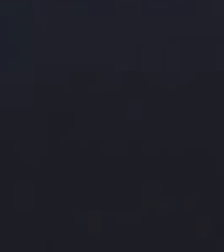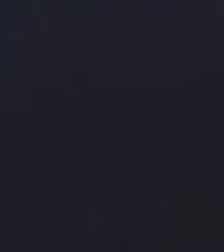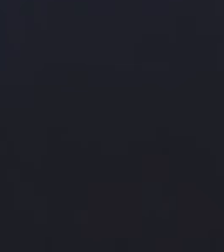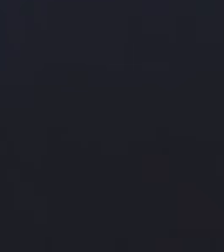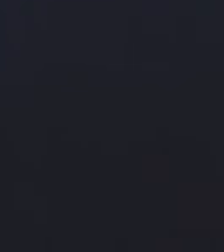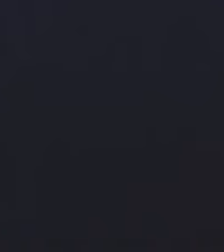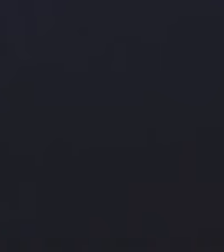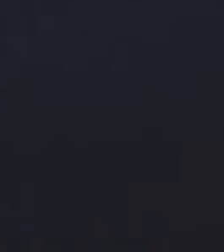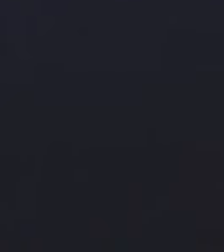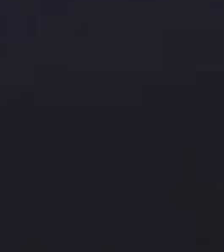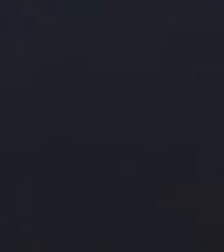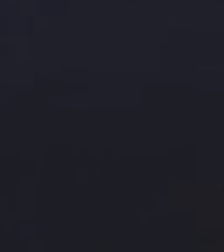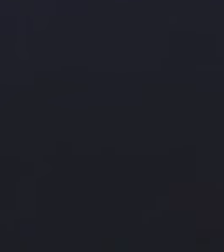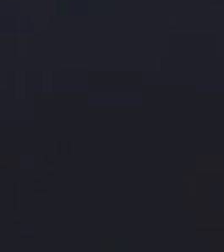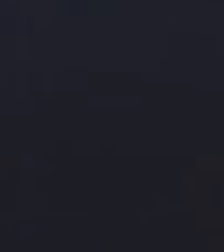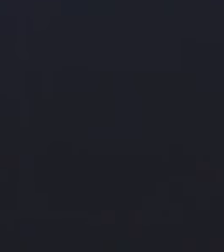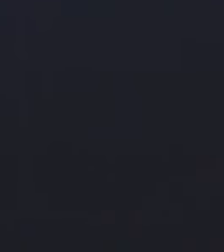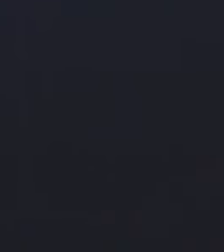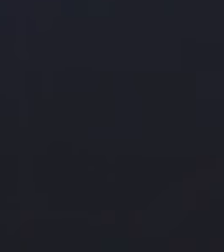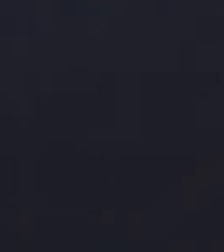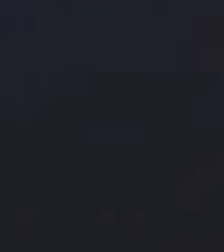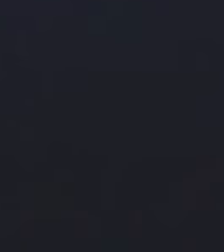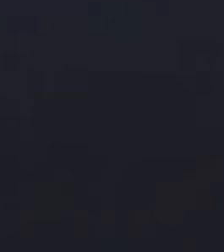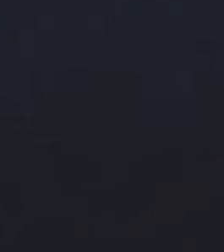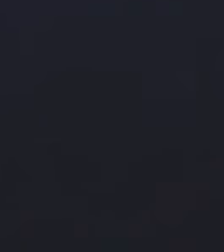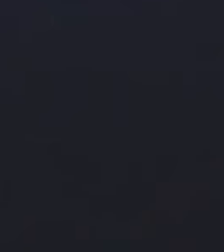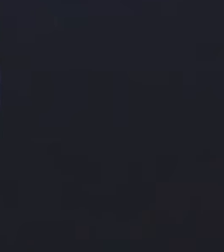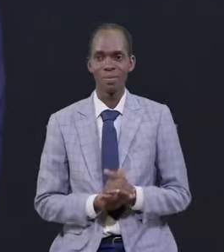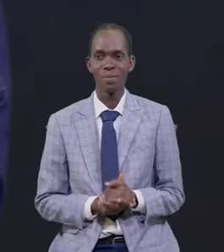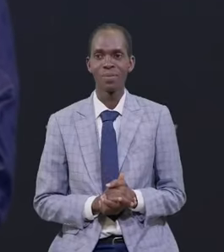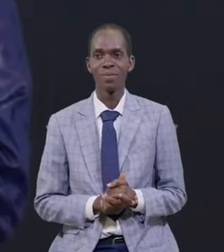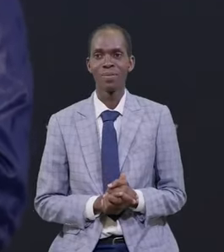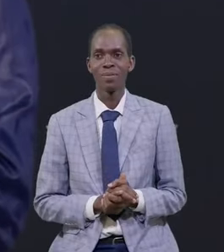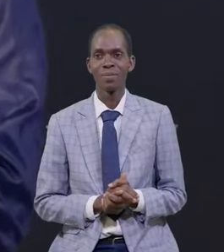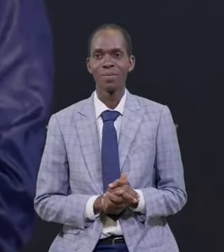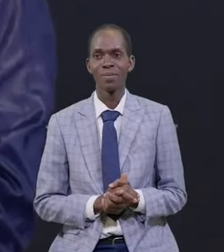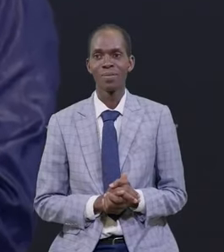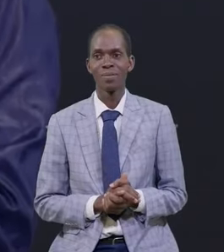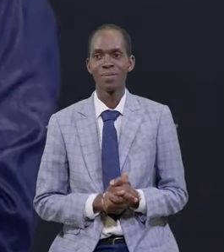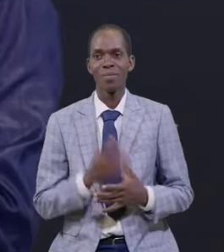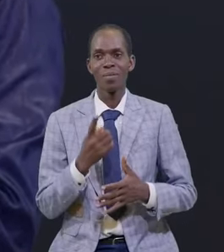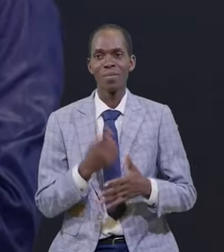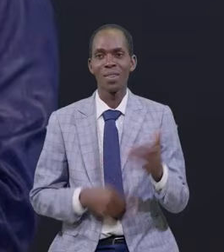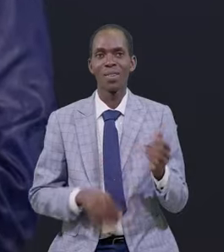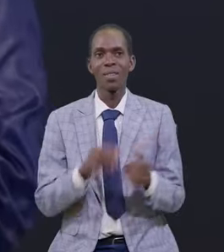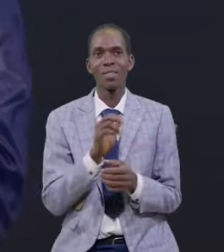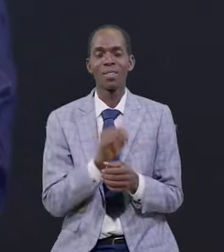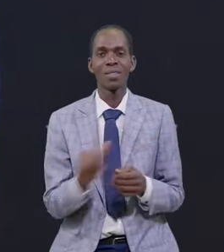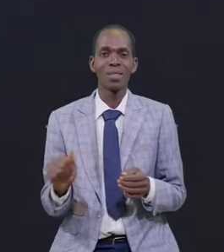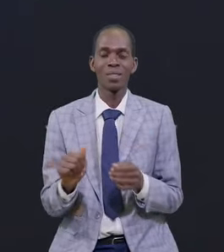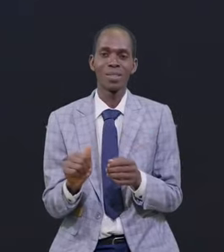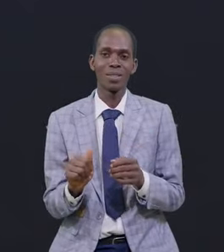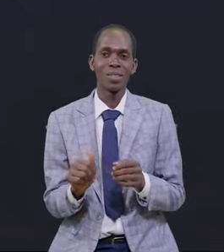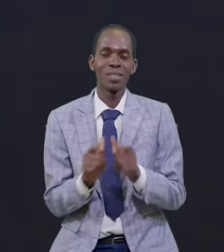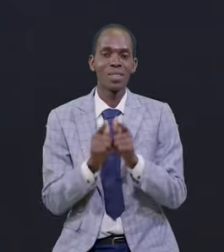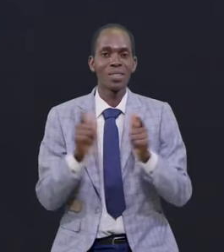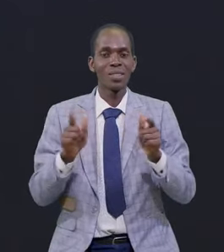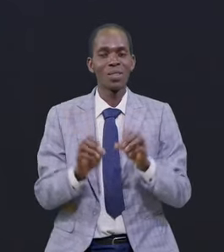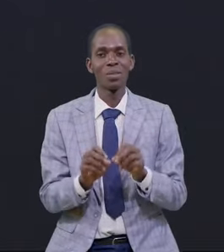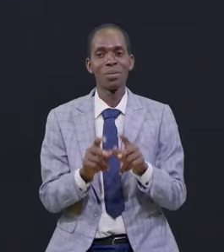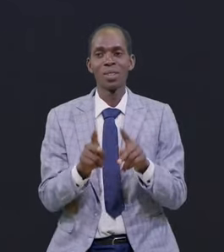and sins to Bear what a privilege to carry